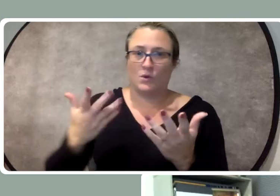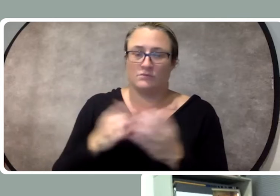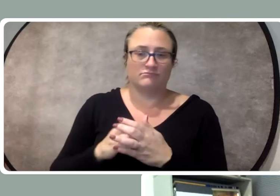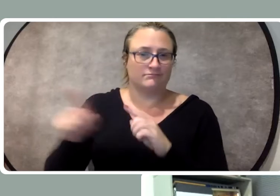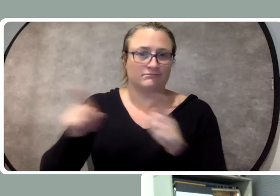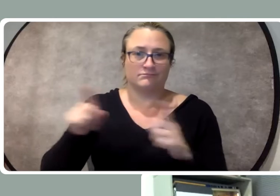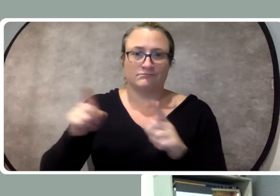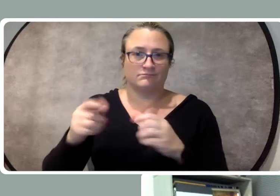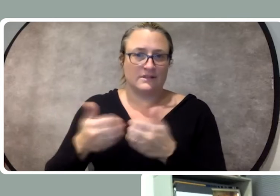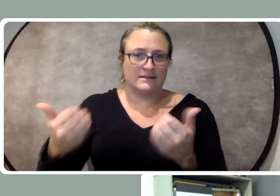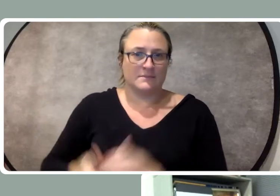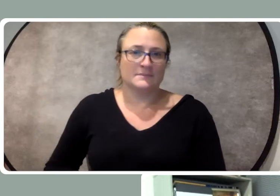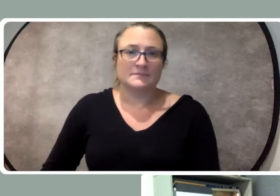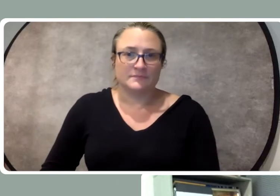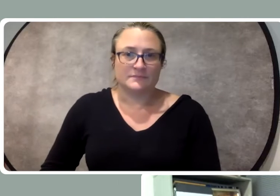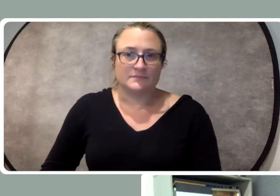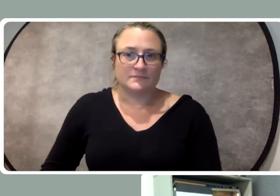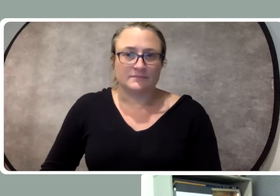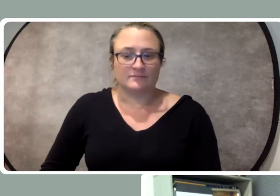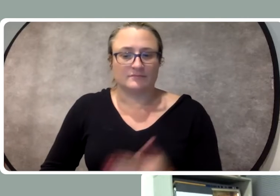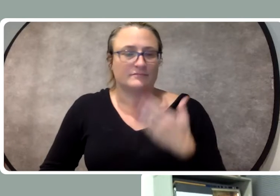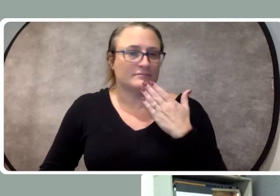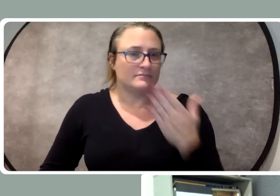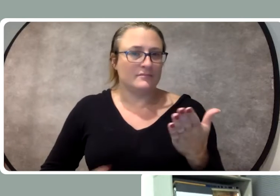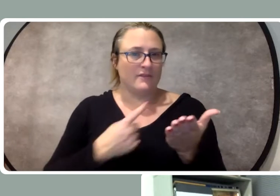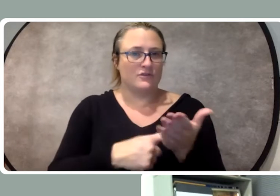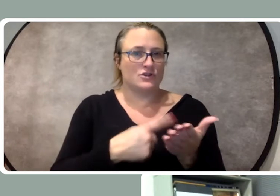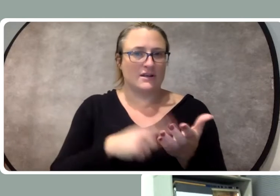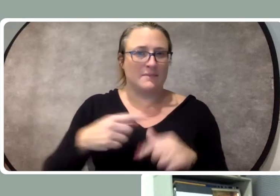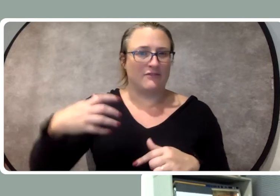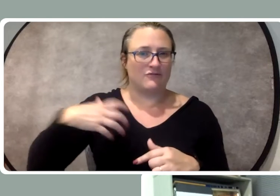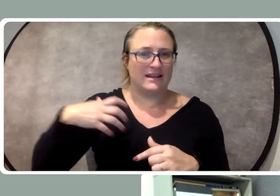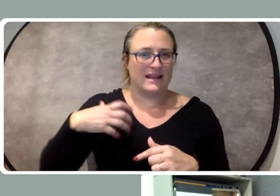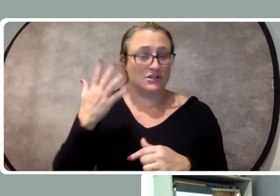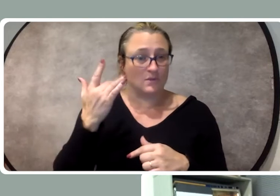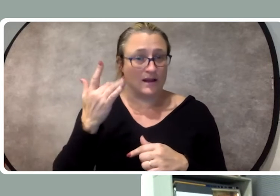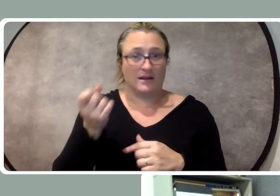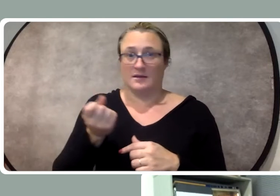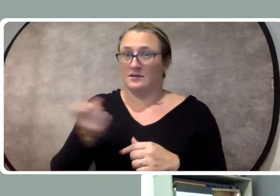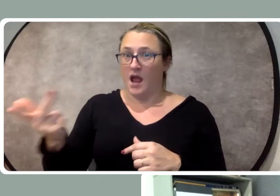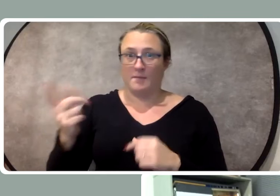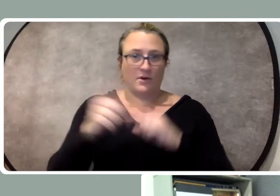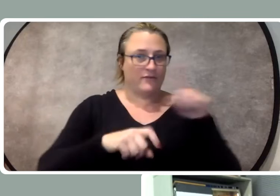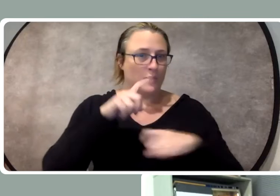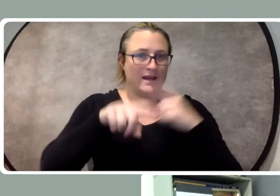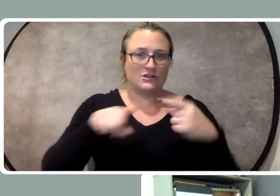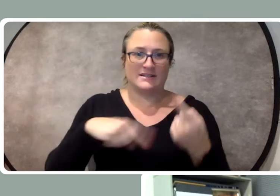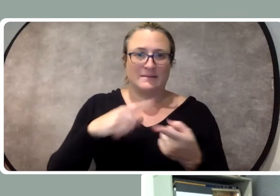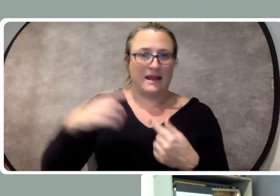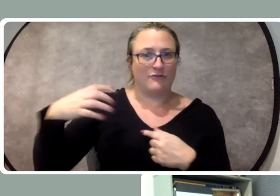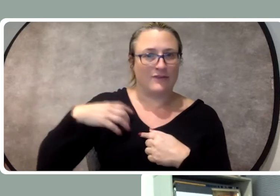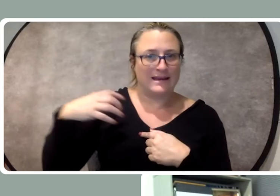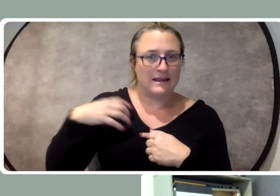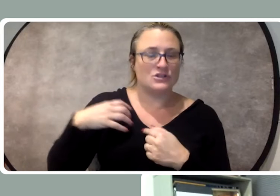radiation. Thank you for addressing radiation, because there's a number of questions from folks